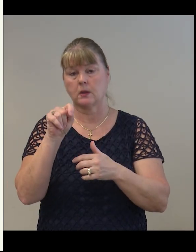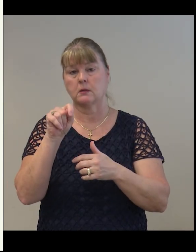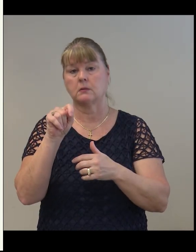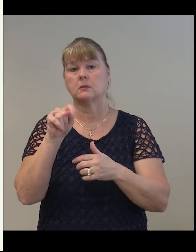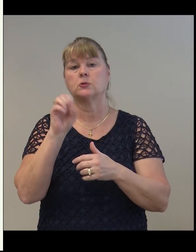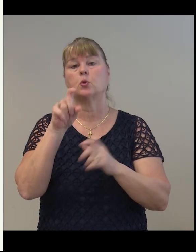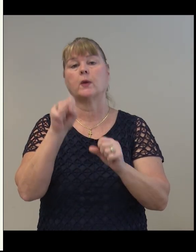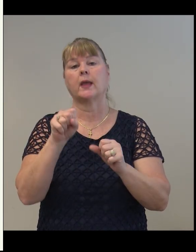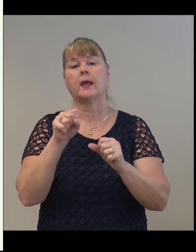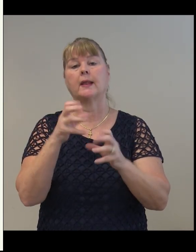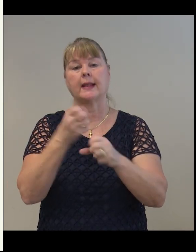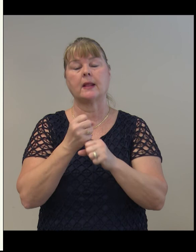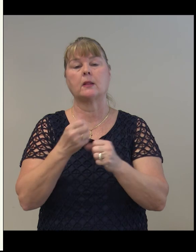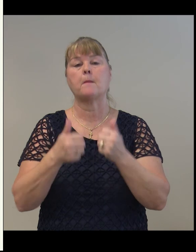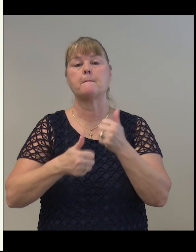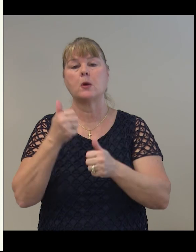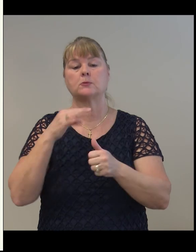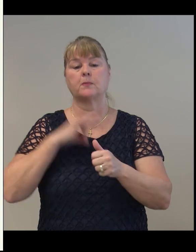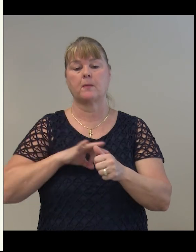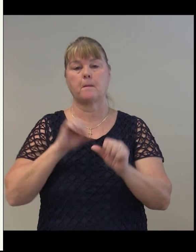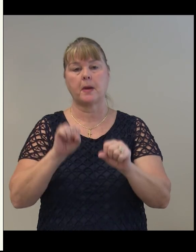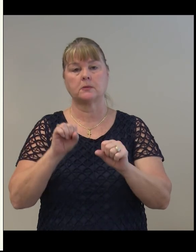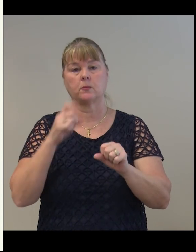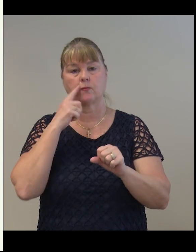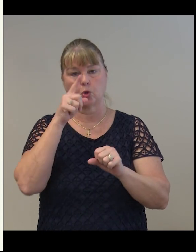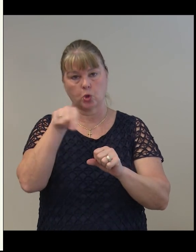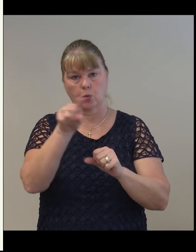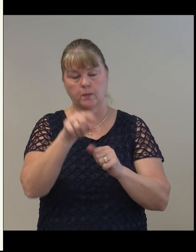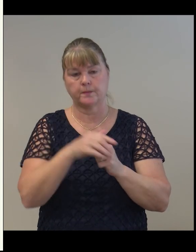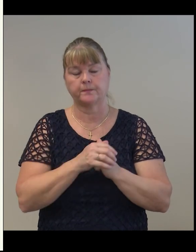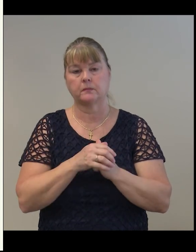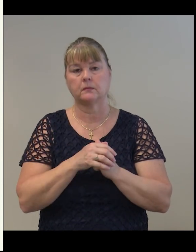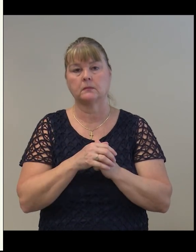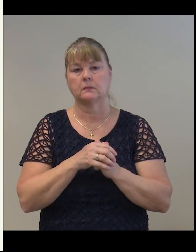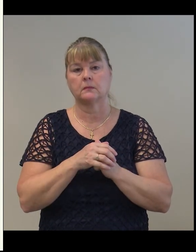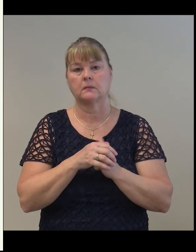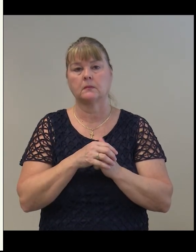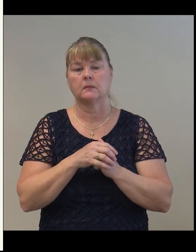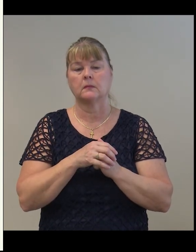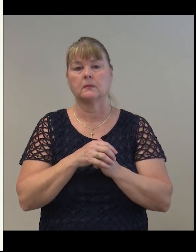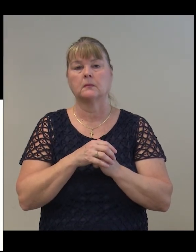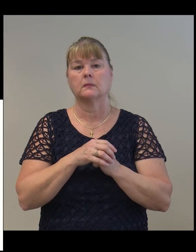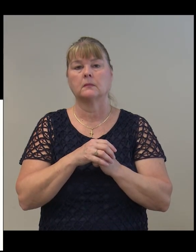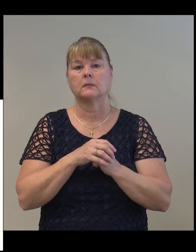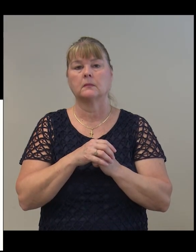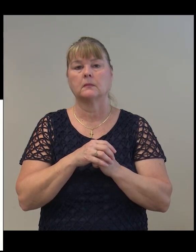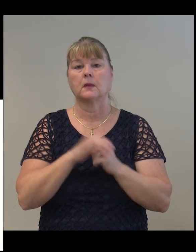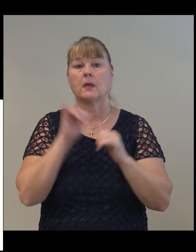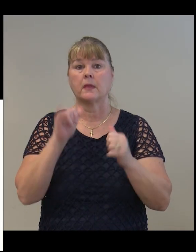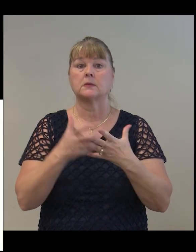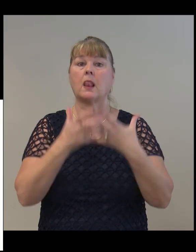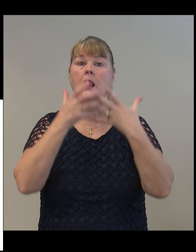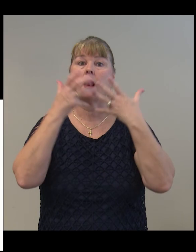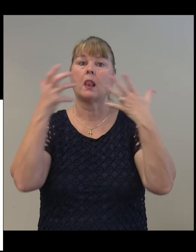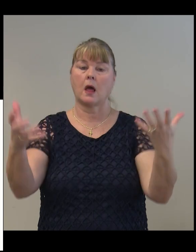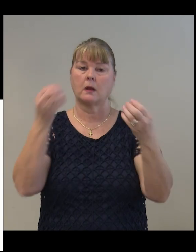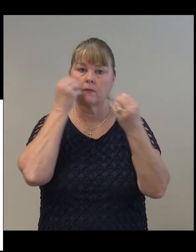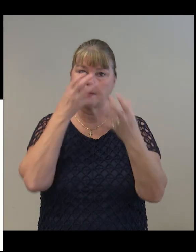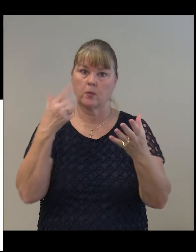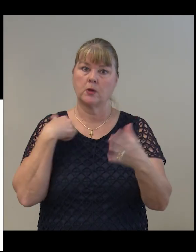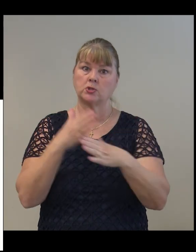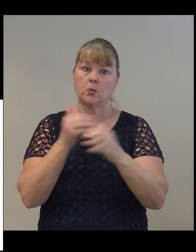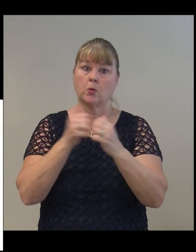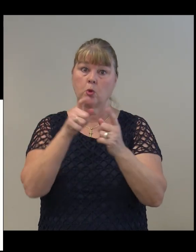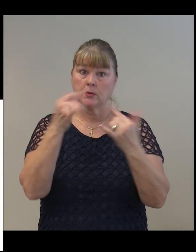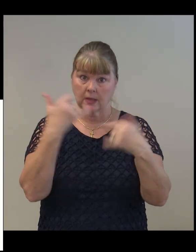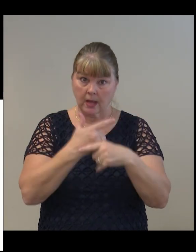do it so that you can receive the most benefits that are possible for you. That was a lot of information